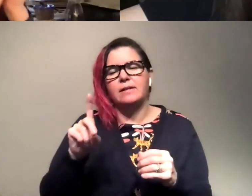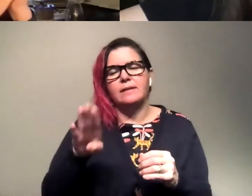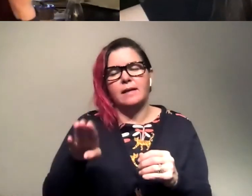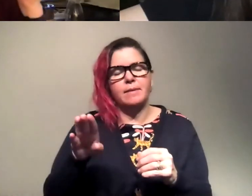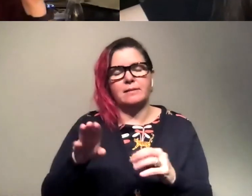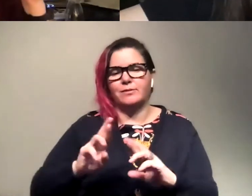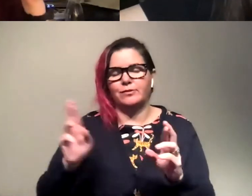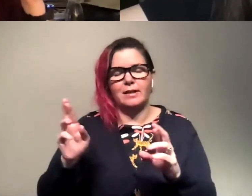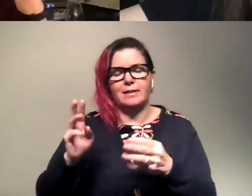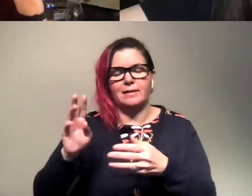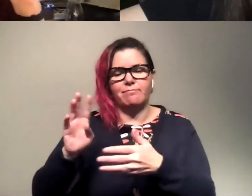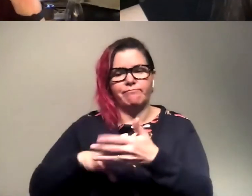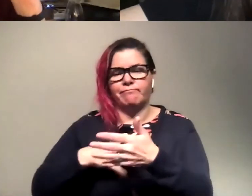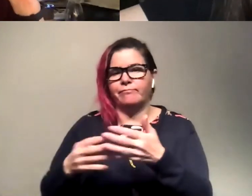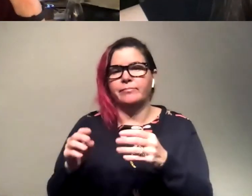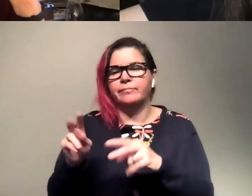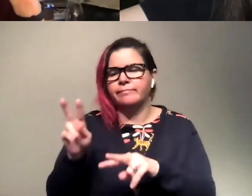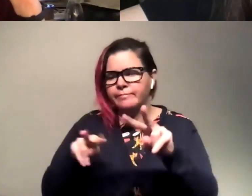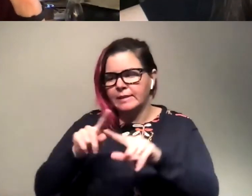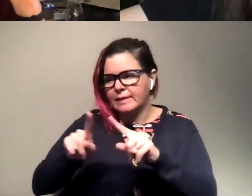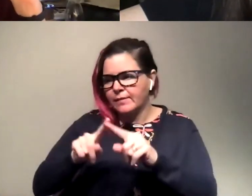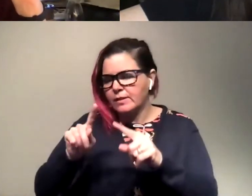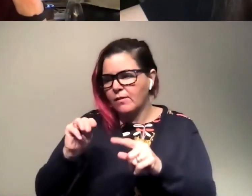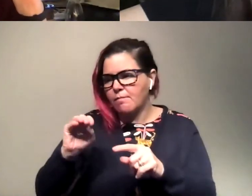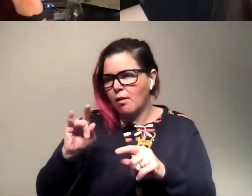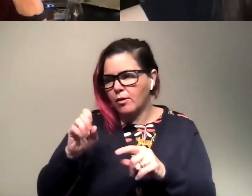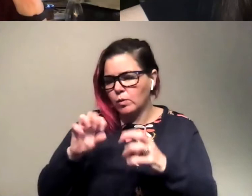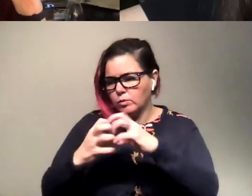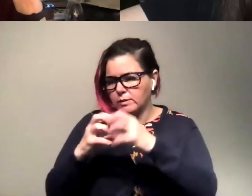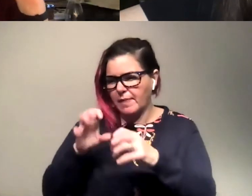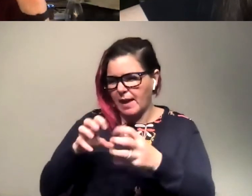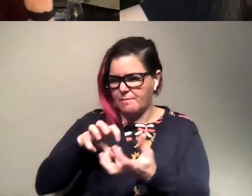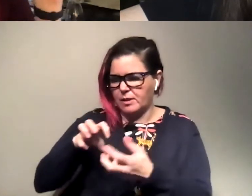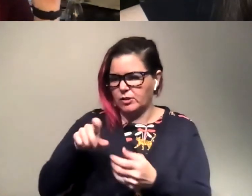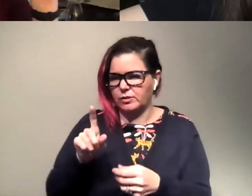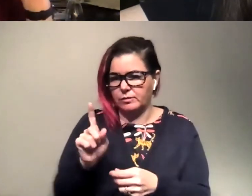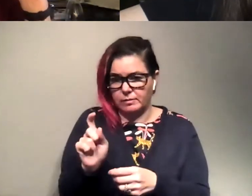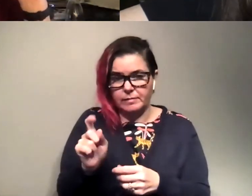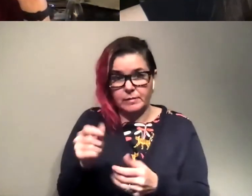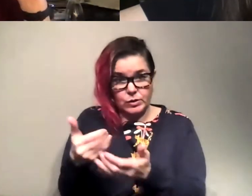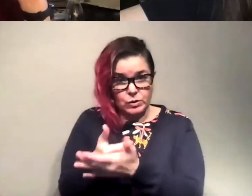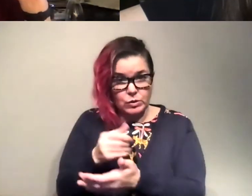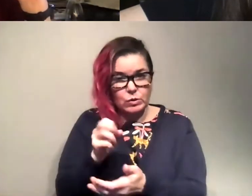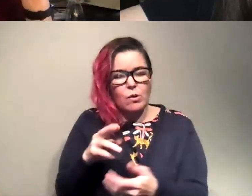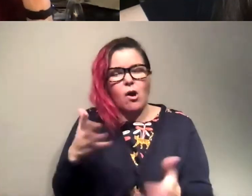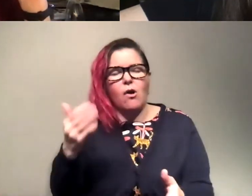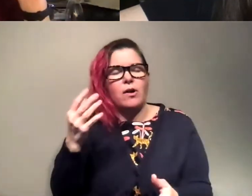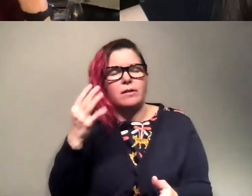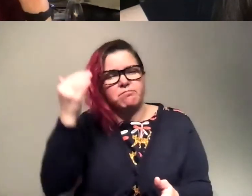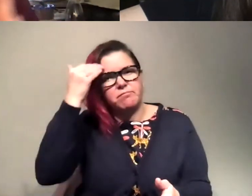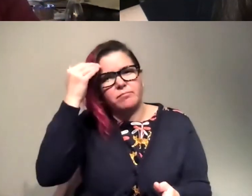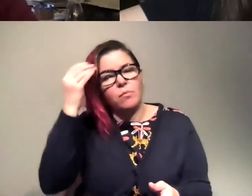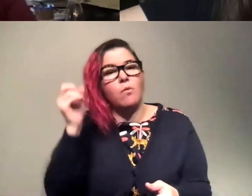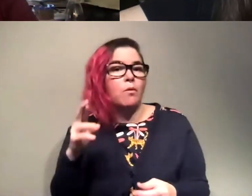can look at the different molecules in that mixture and say, is this something new, or is this something we know about? Or, oh, is this